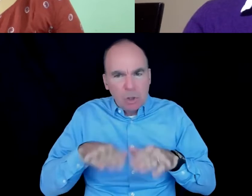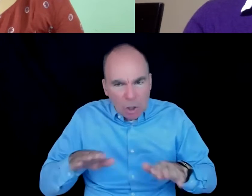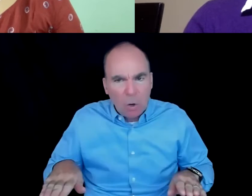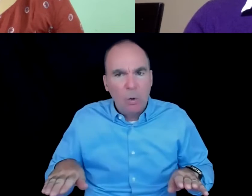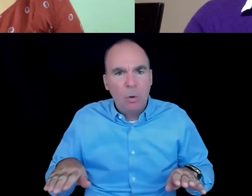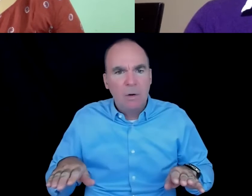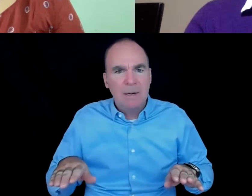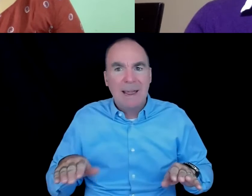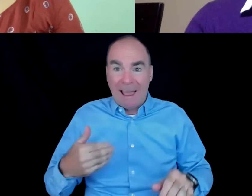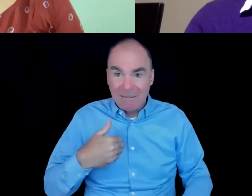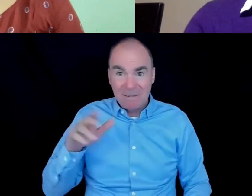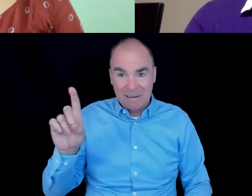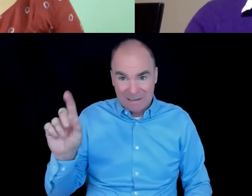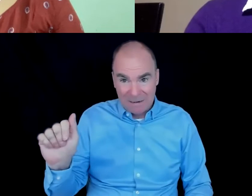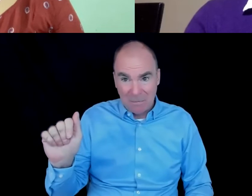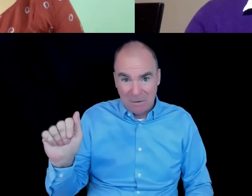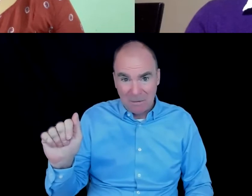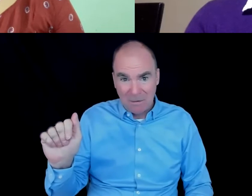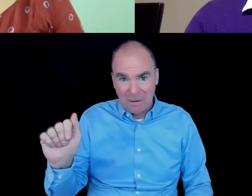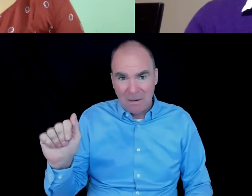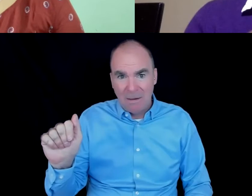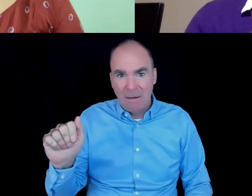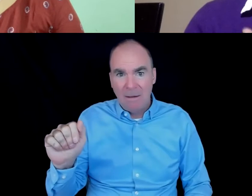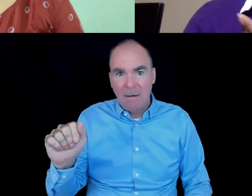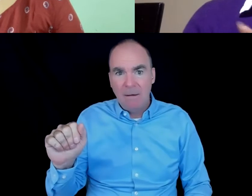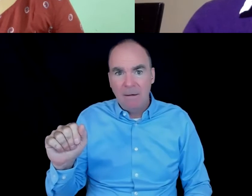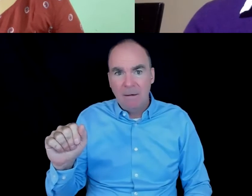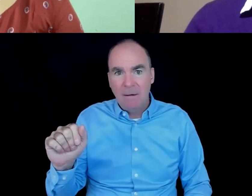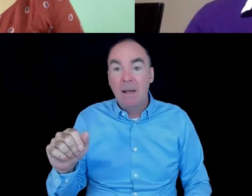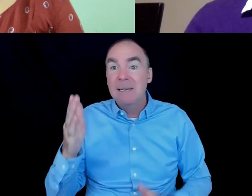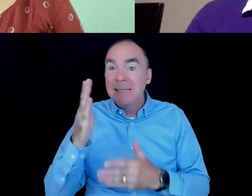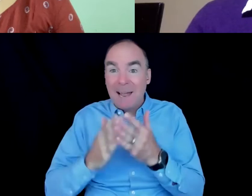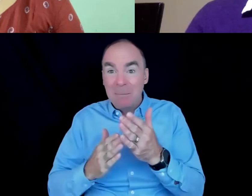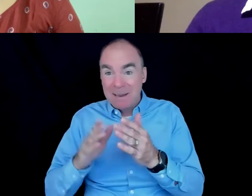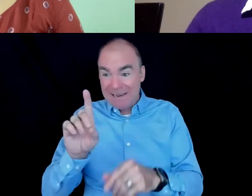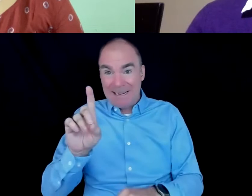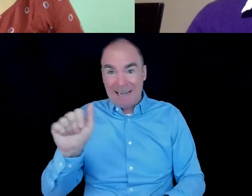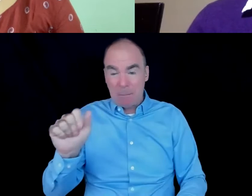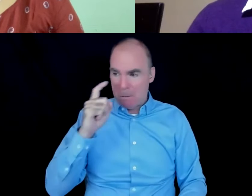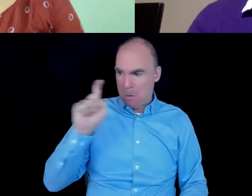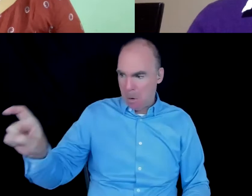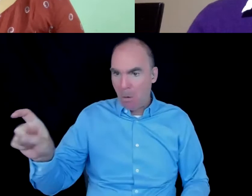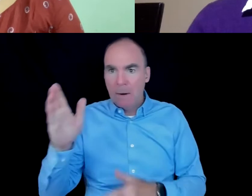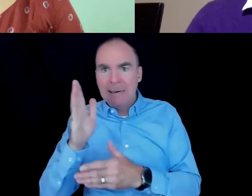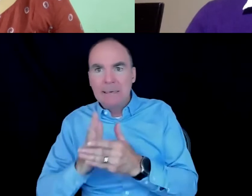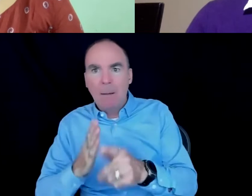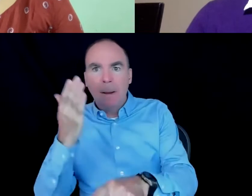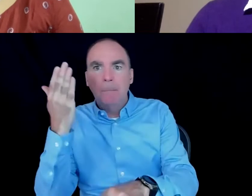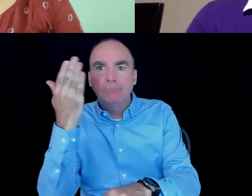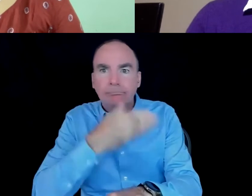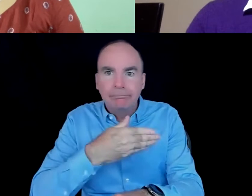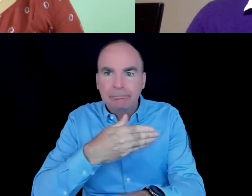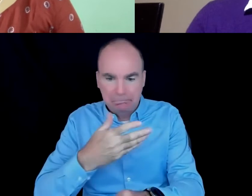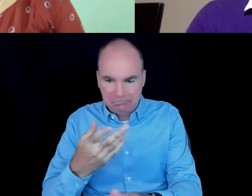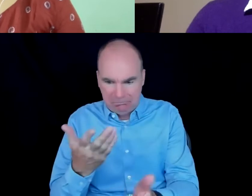with disability, and especially children with not the unseen disability. This is intellectual disability and